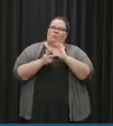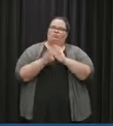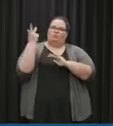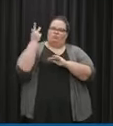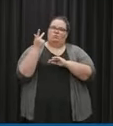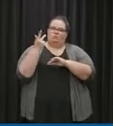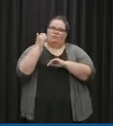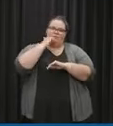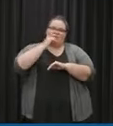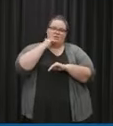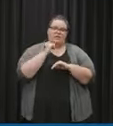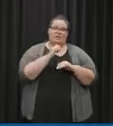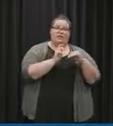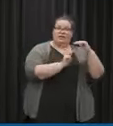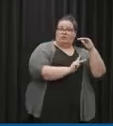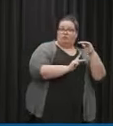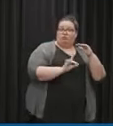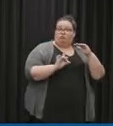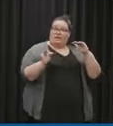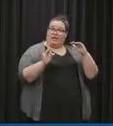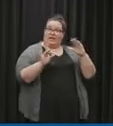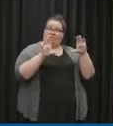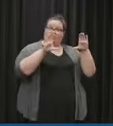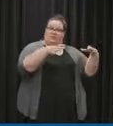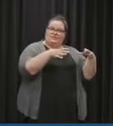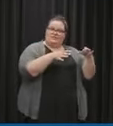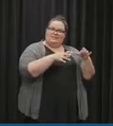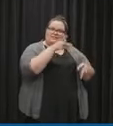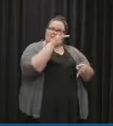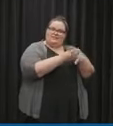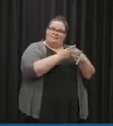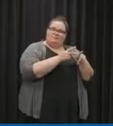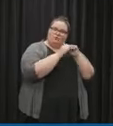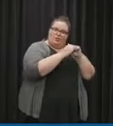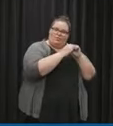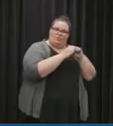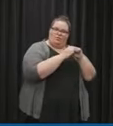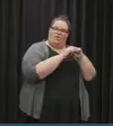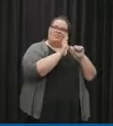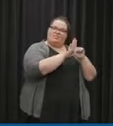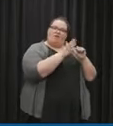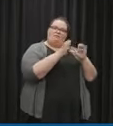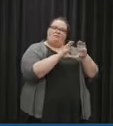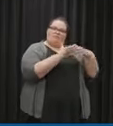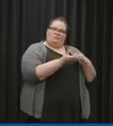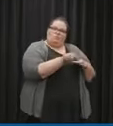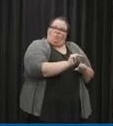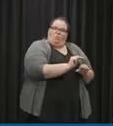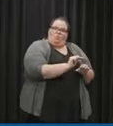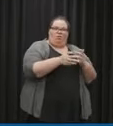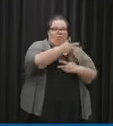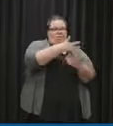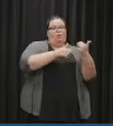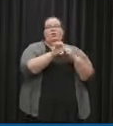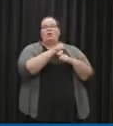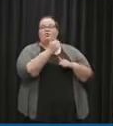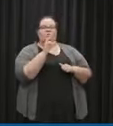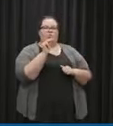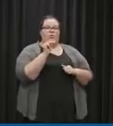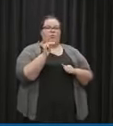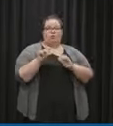kindergarten to grade 8 must stay within their classroom grouping while using the changing room. Students in grades 9 to 12 must